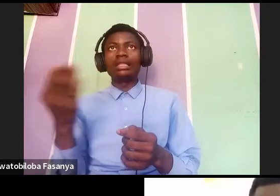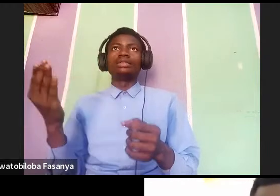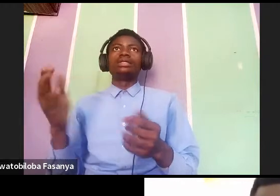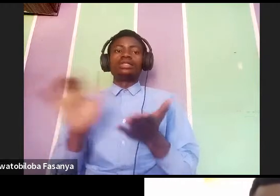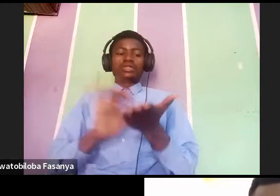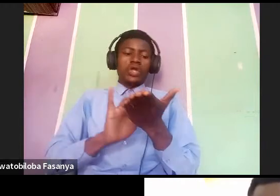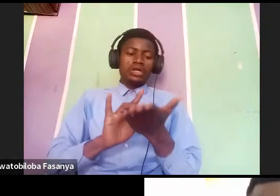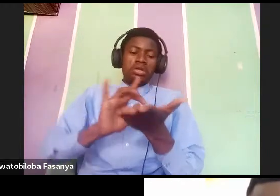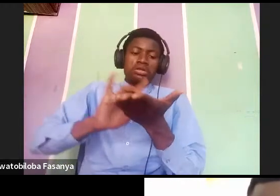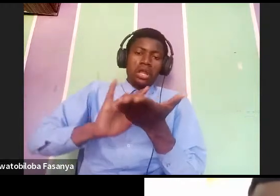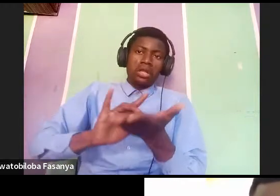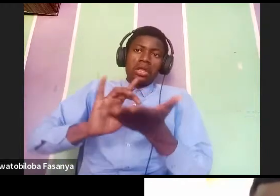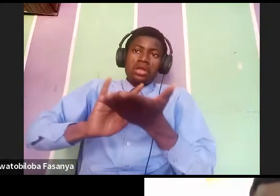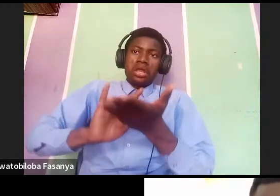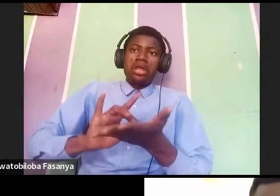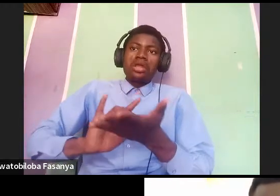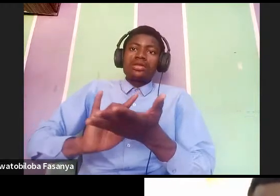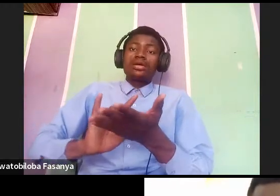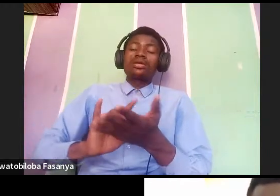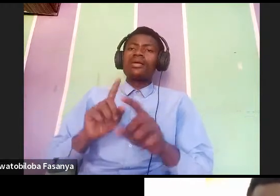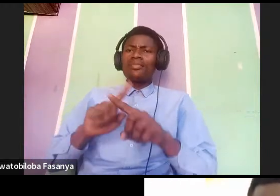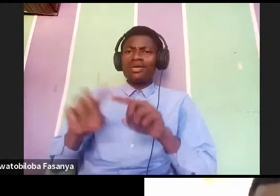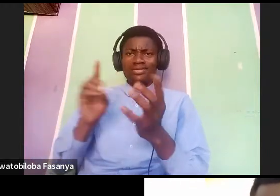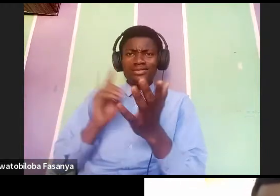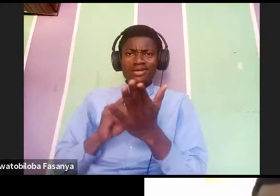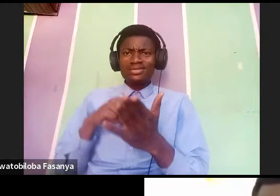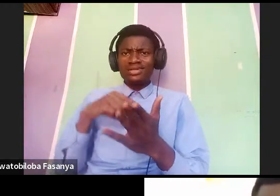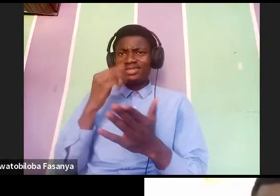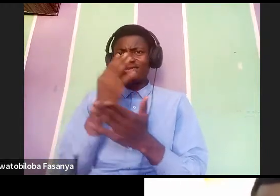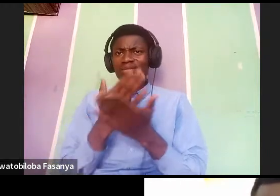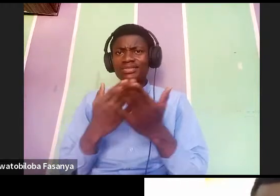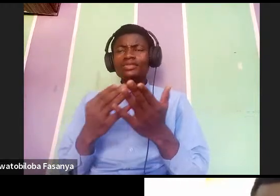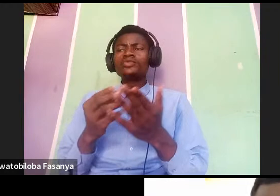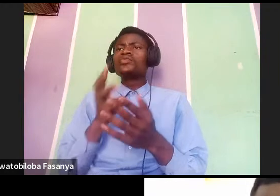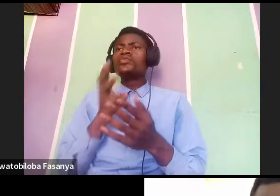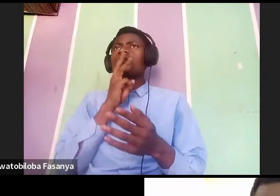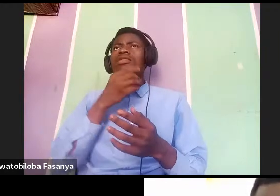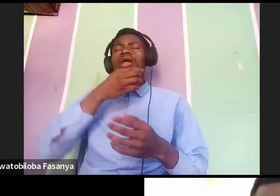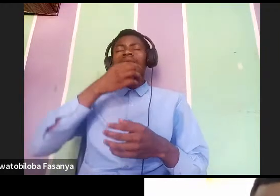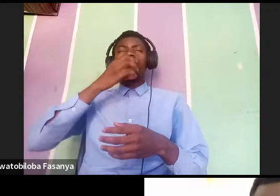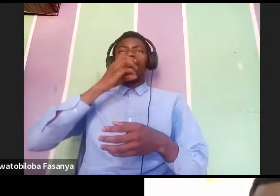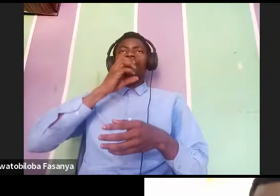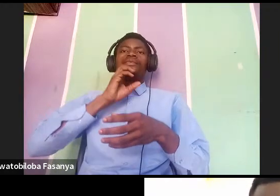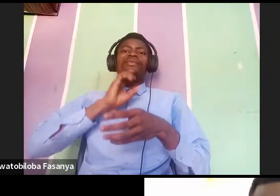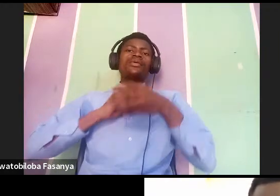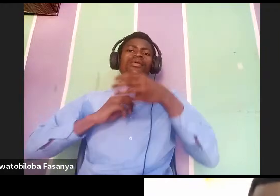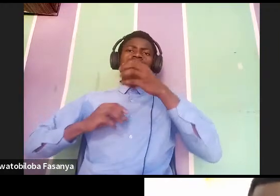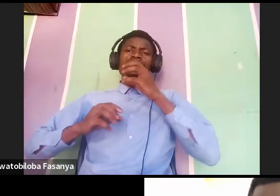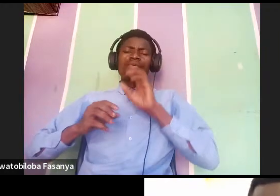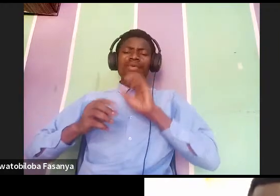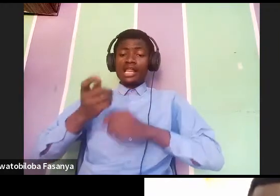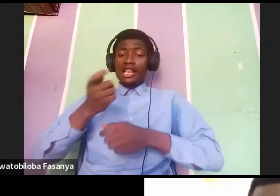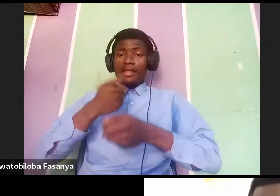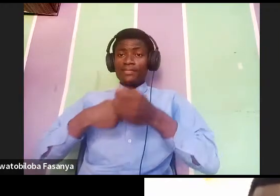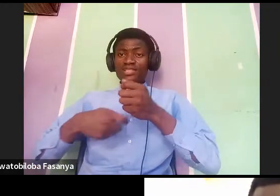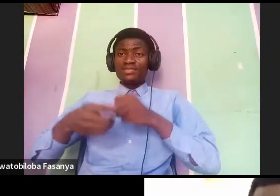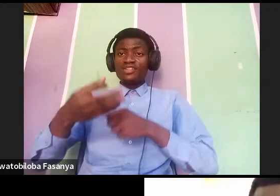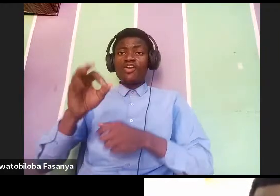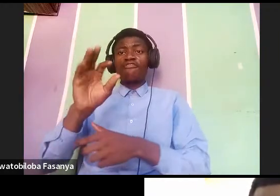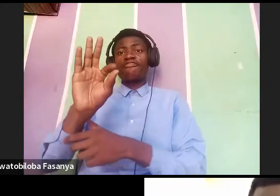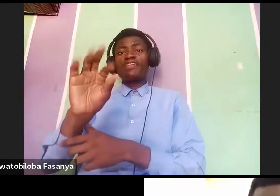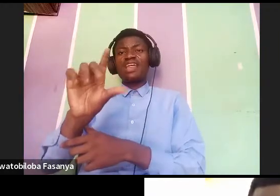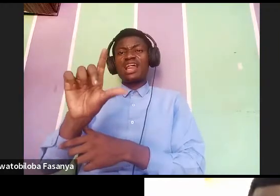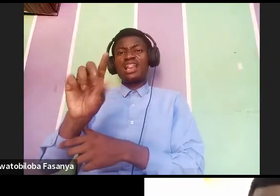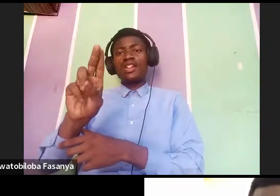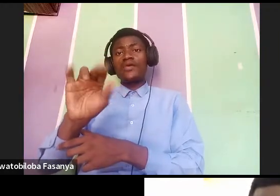mentioned basically sipping of water, replacing of fluid and the like. So are you please tell us categorically